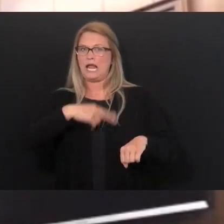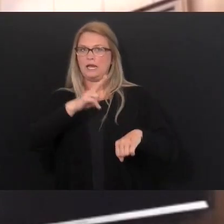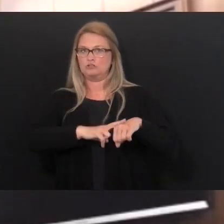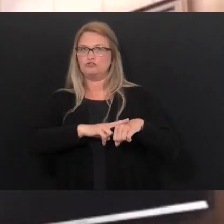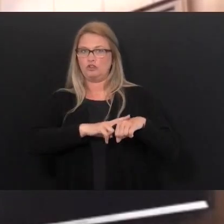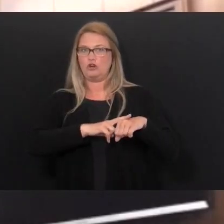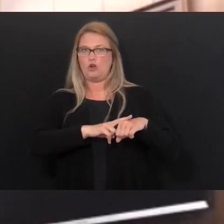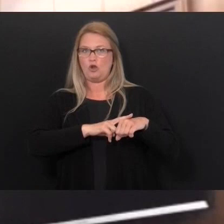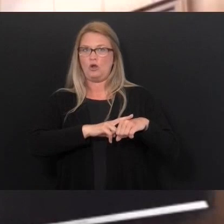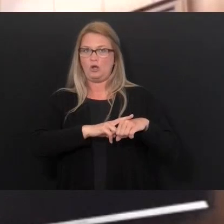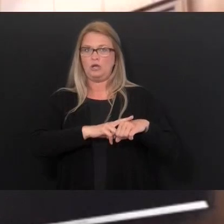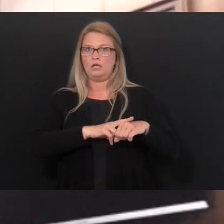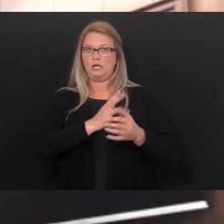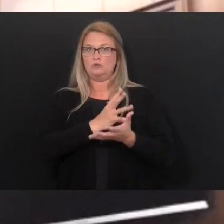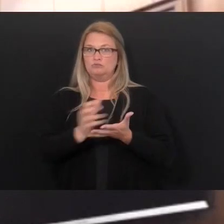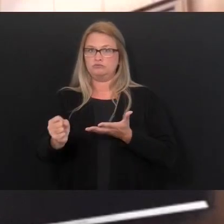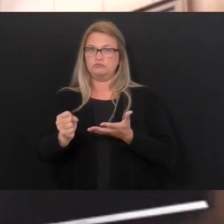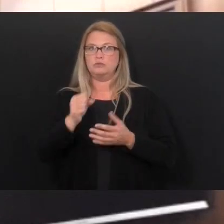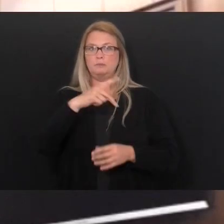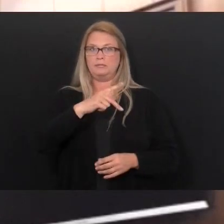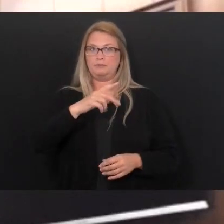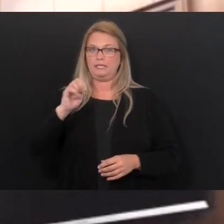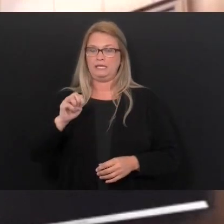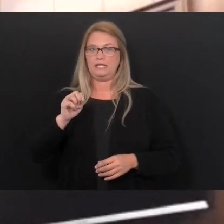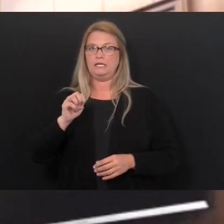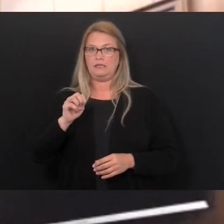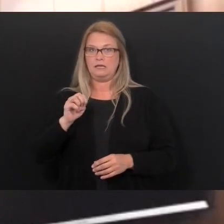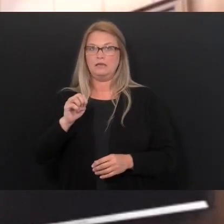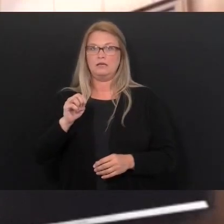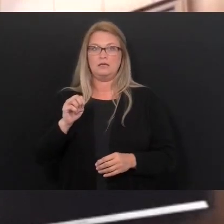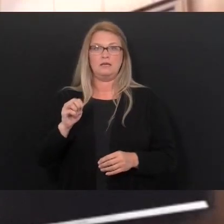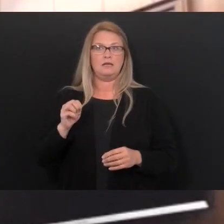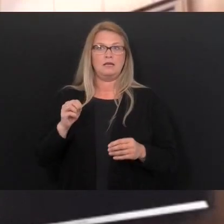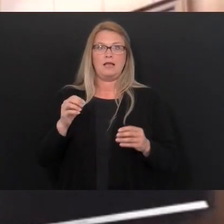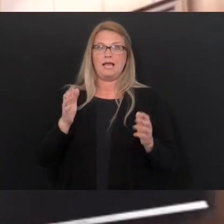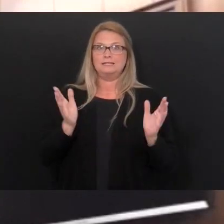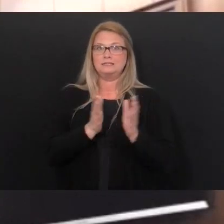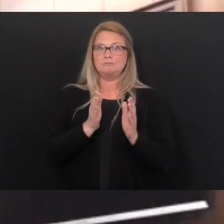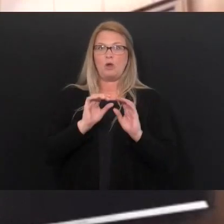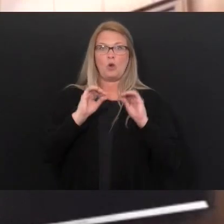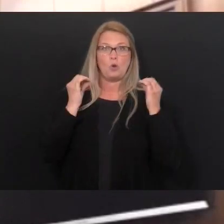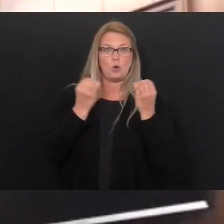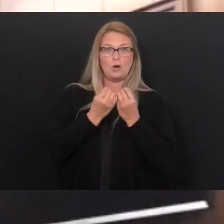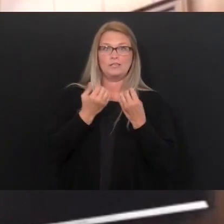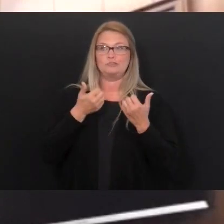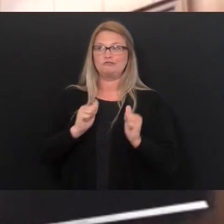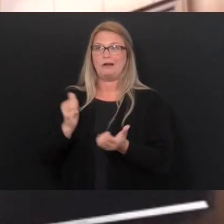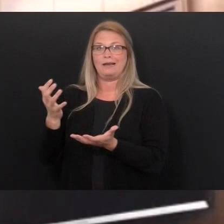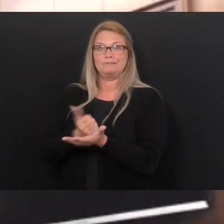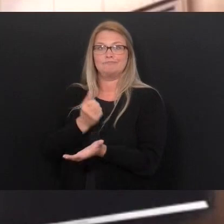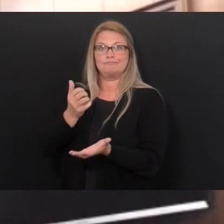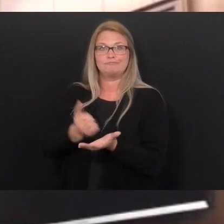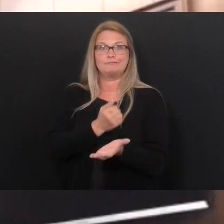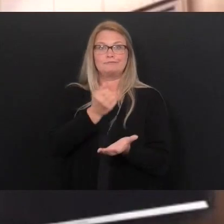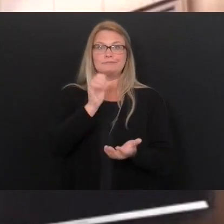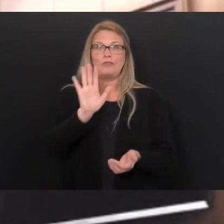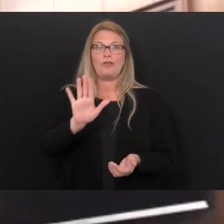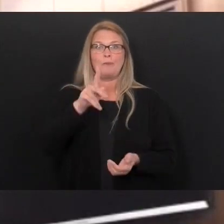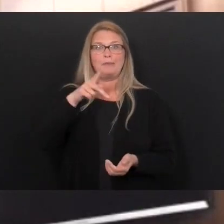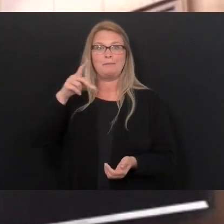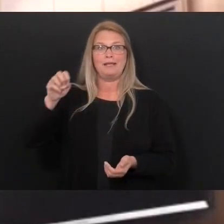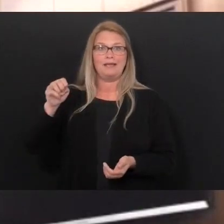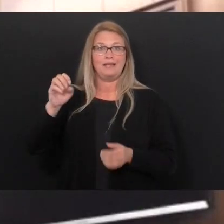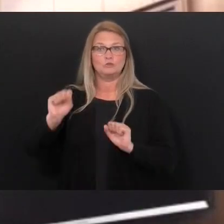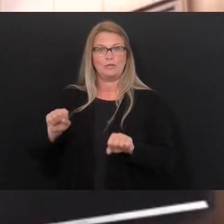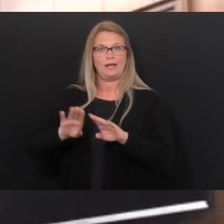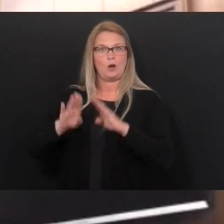with PPE, and particularly small individual organizations attempting to gain PPE. And we